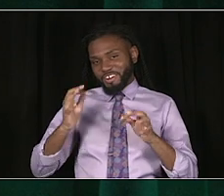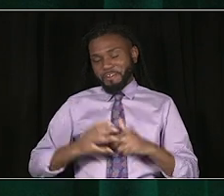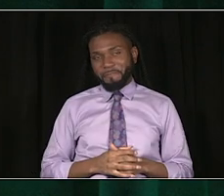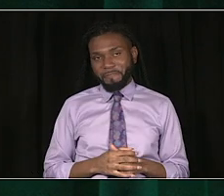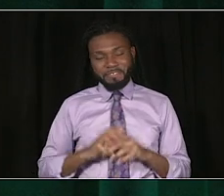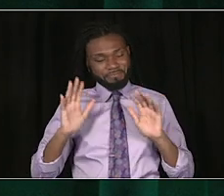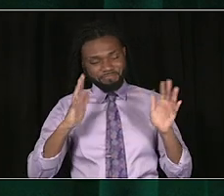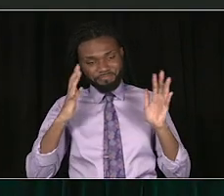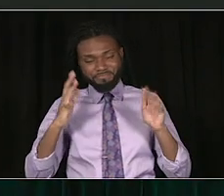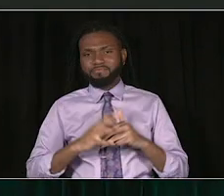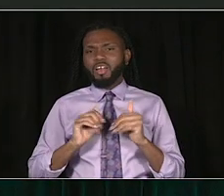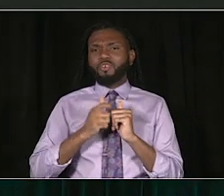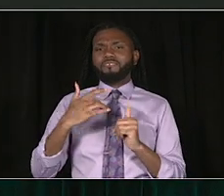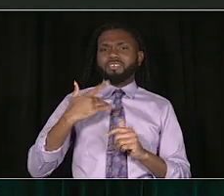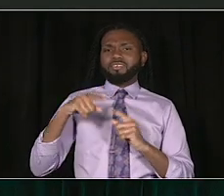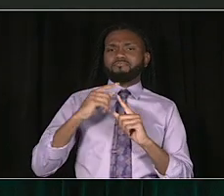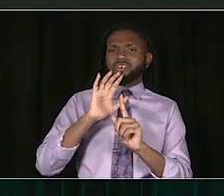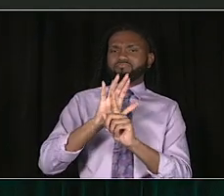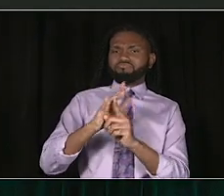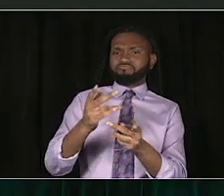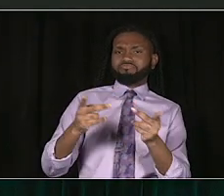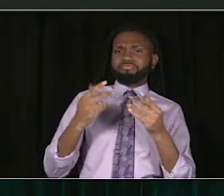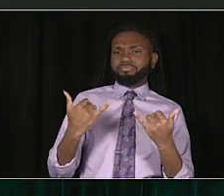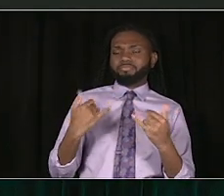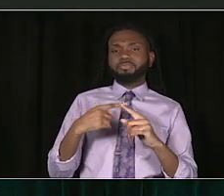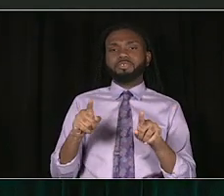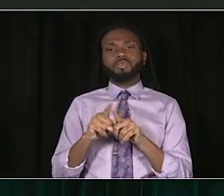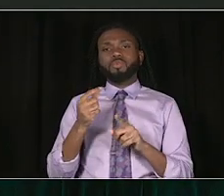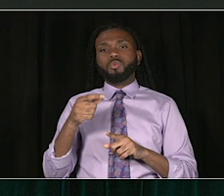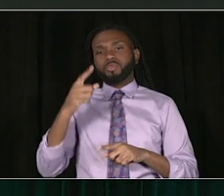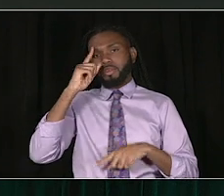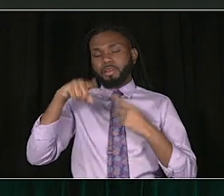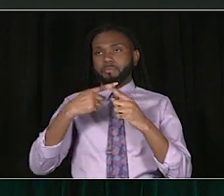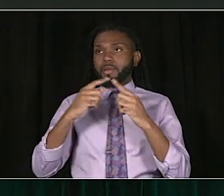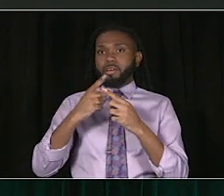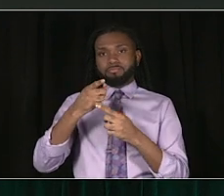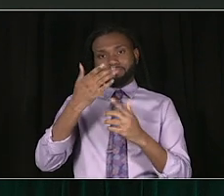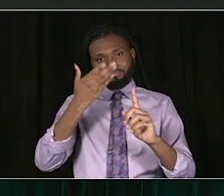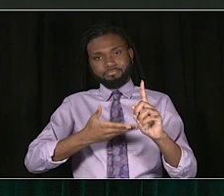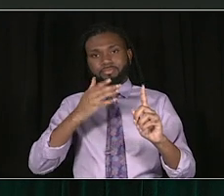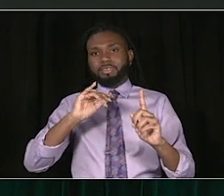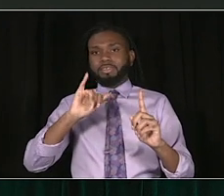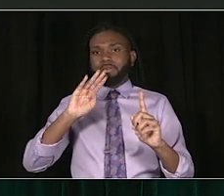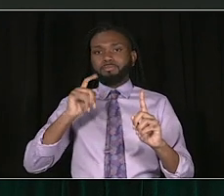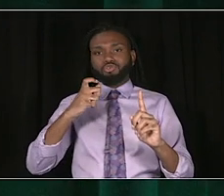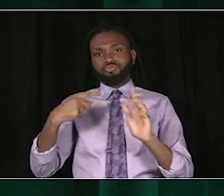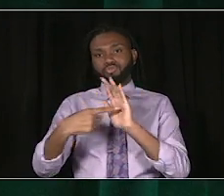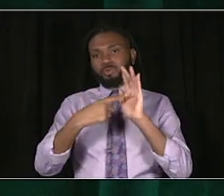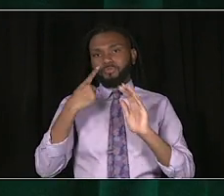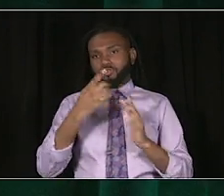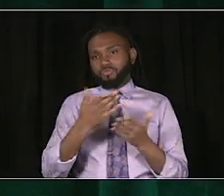How do you feel about where you stand today? And what do you think about the image you're projecting for young women across the country?